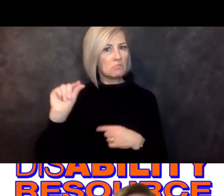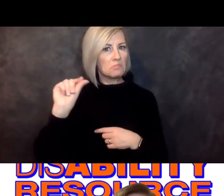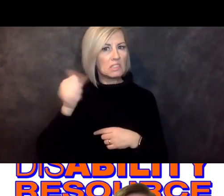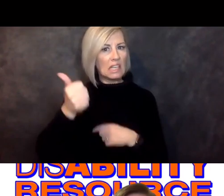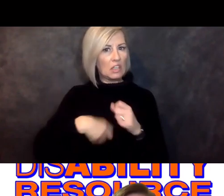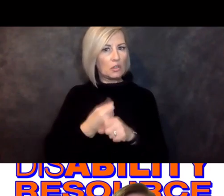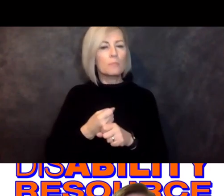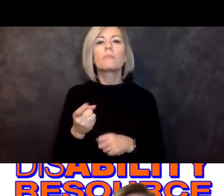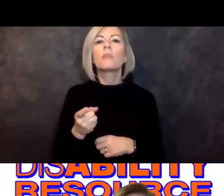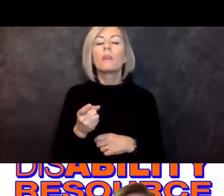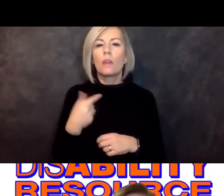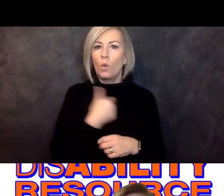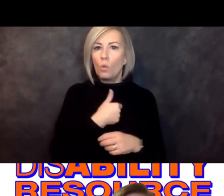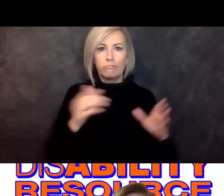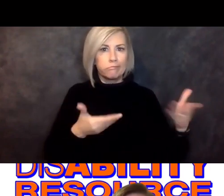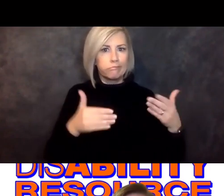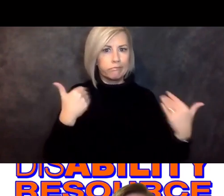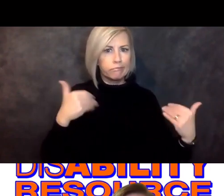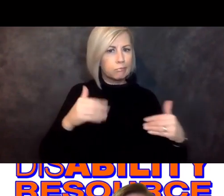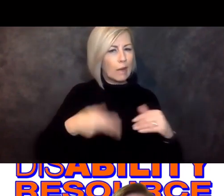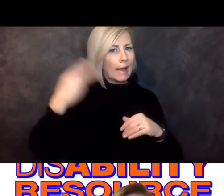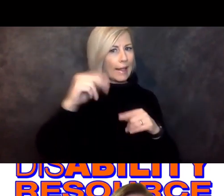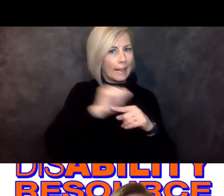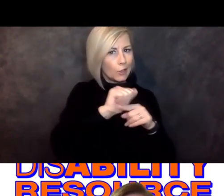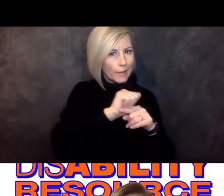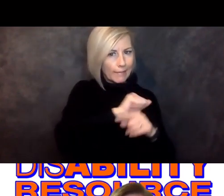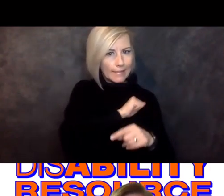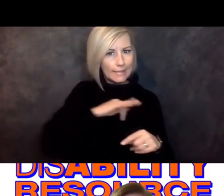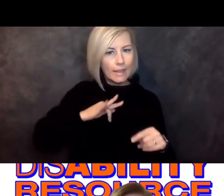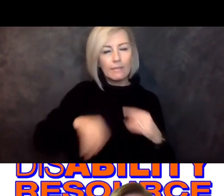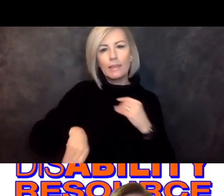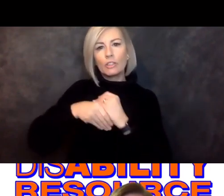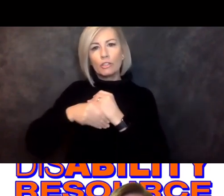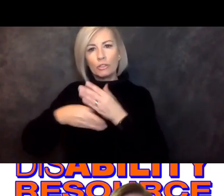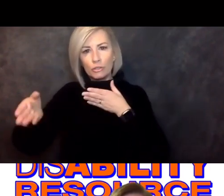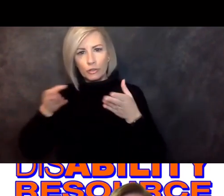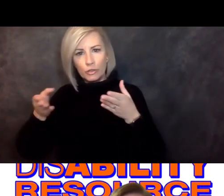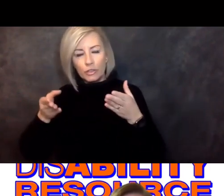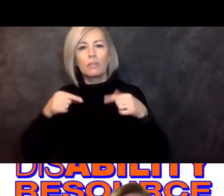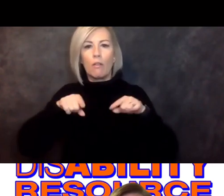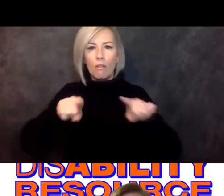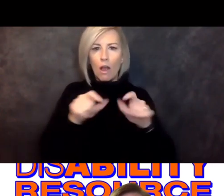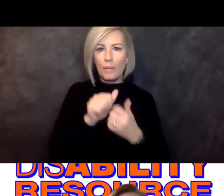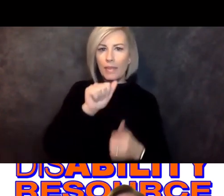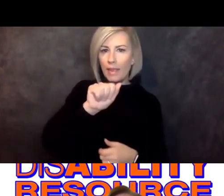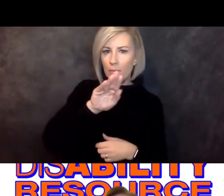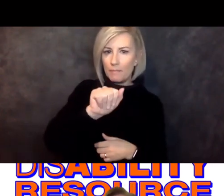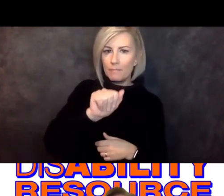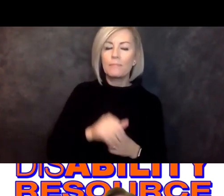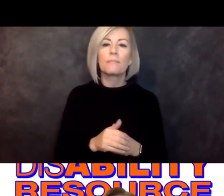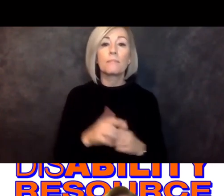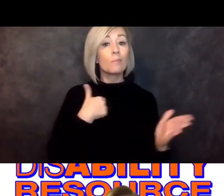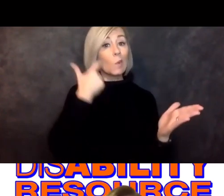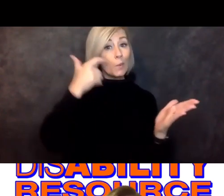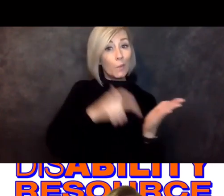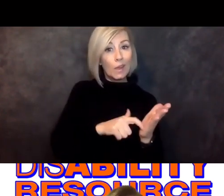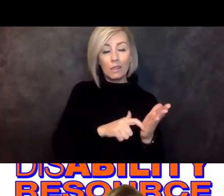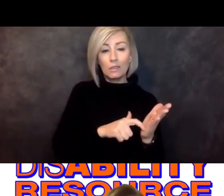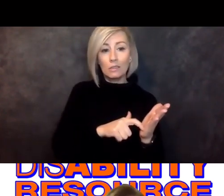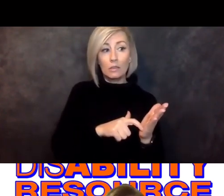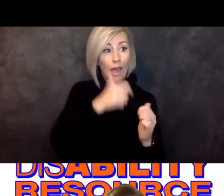many highly trained staff and lots of additional services along with ADA. You know, we recognize that no two